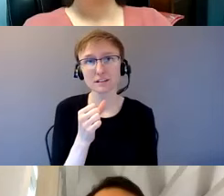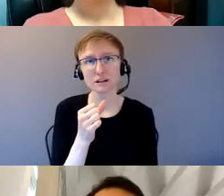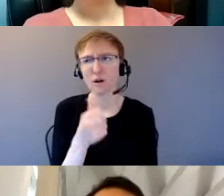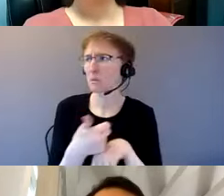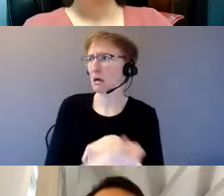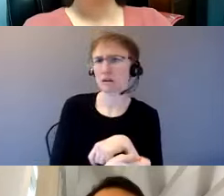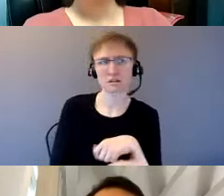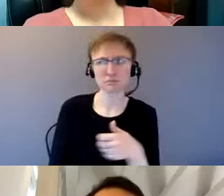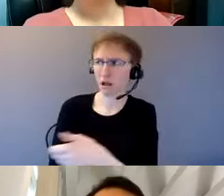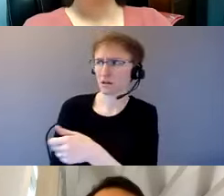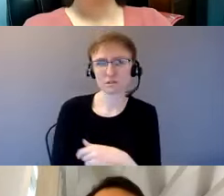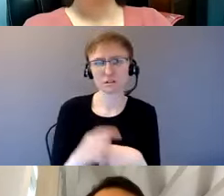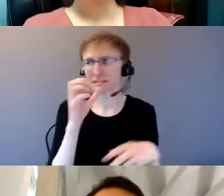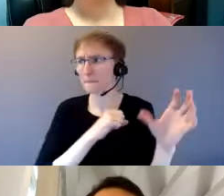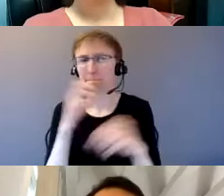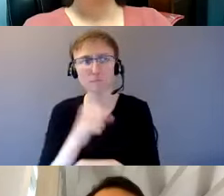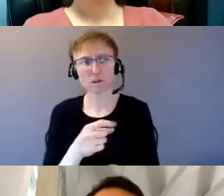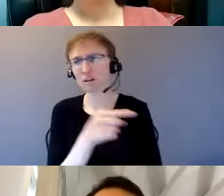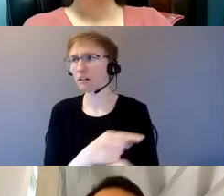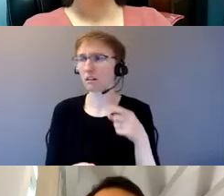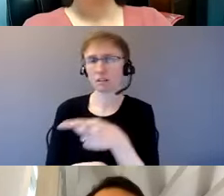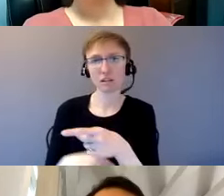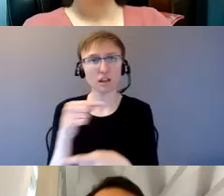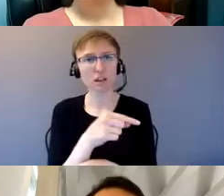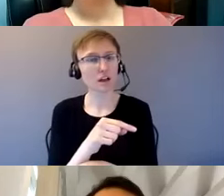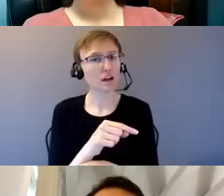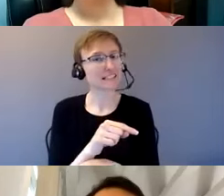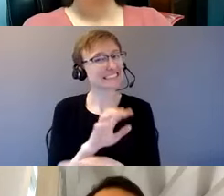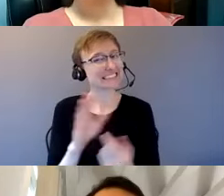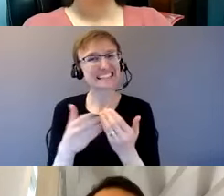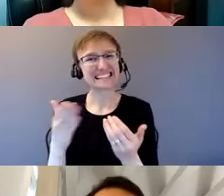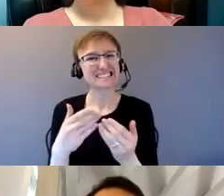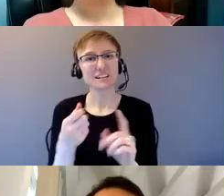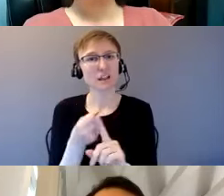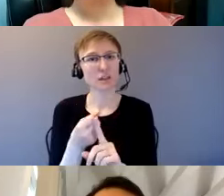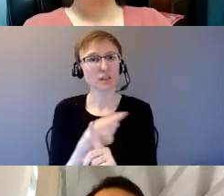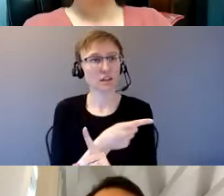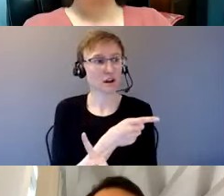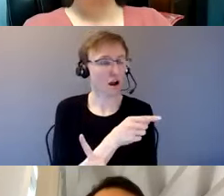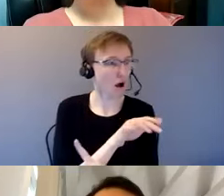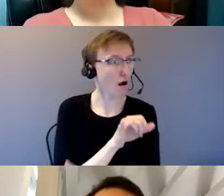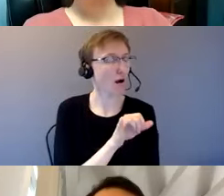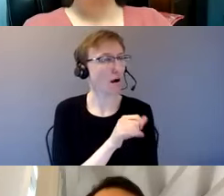and there's a lot of assumption, and it's very easy to kind of go down the rabbit hole versus